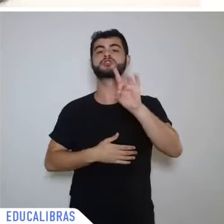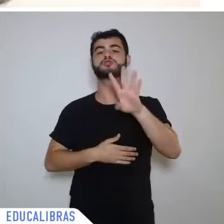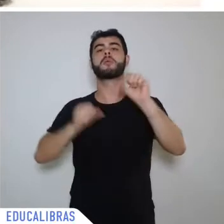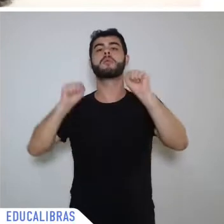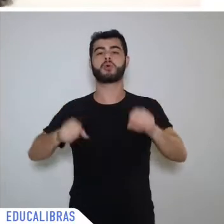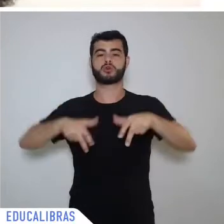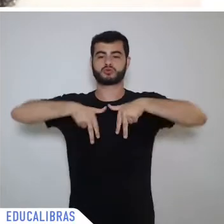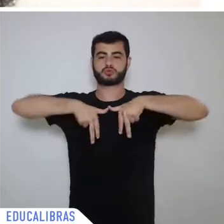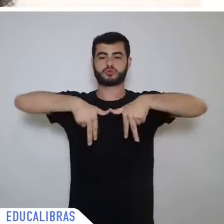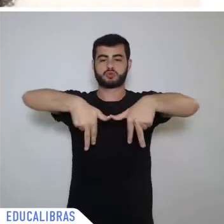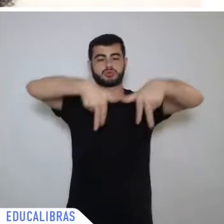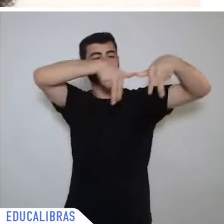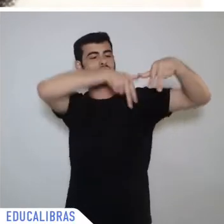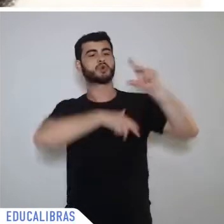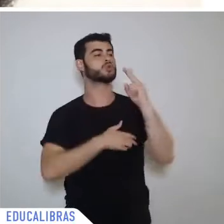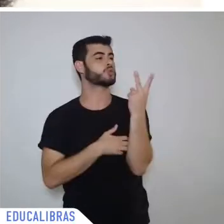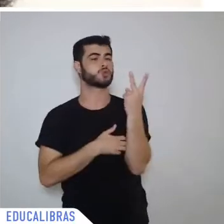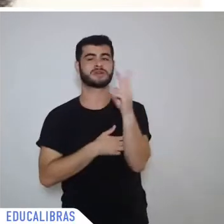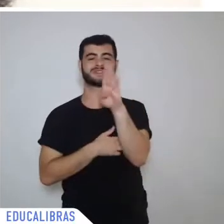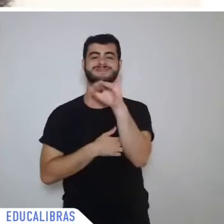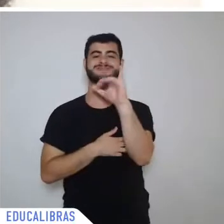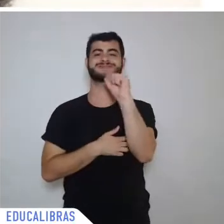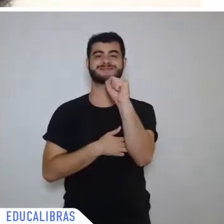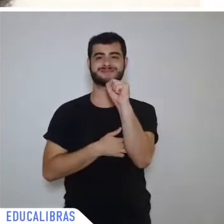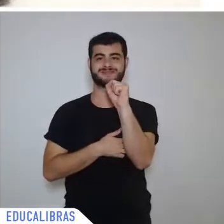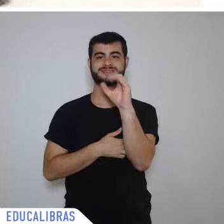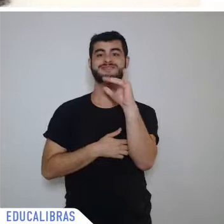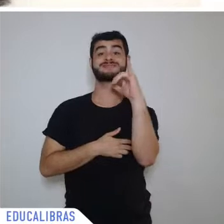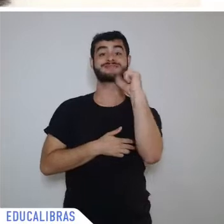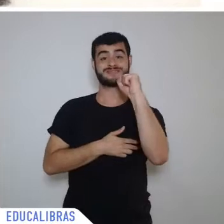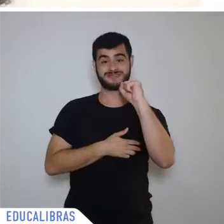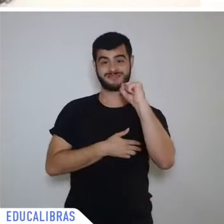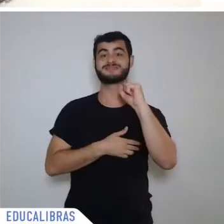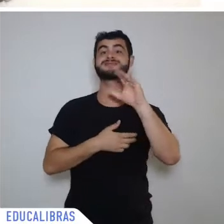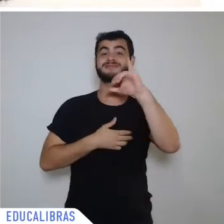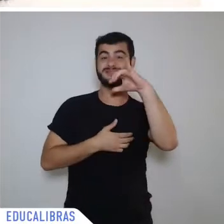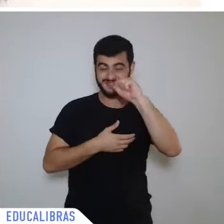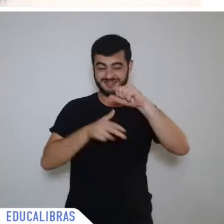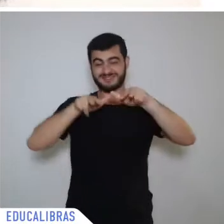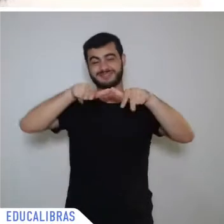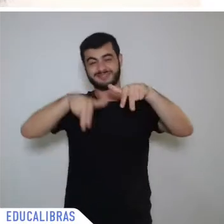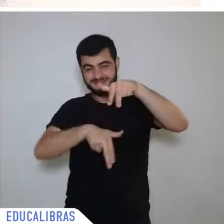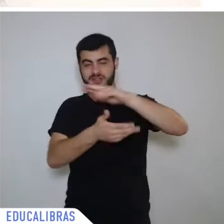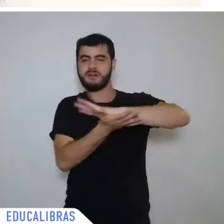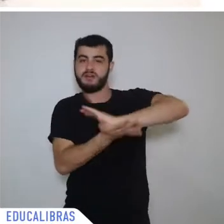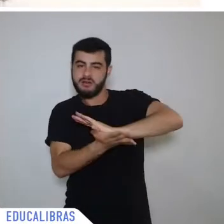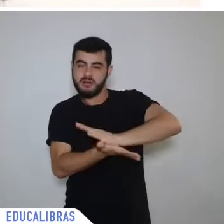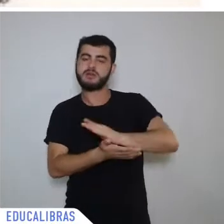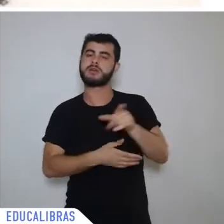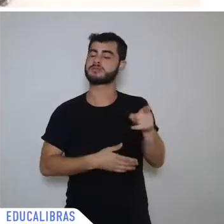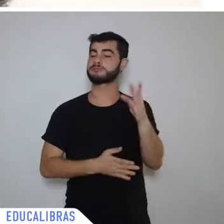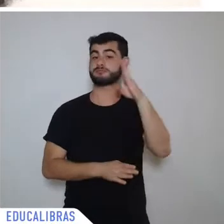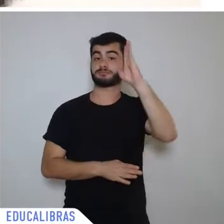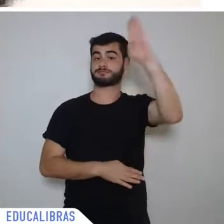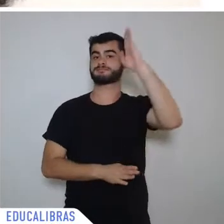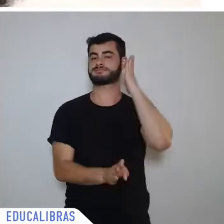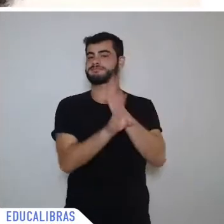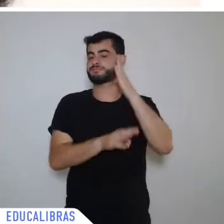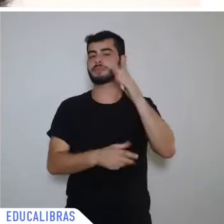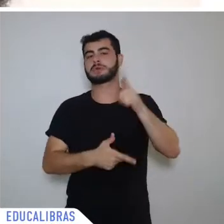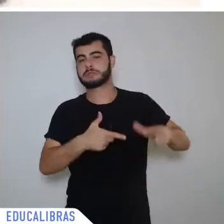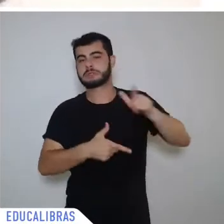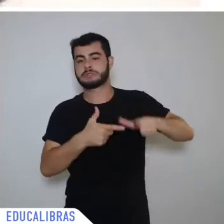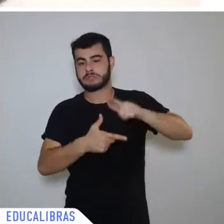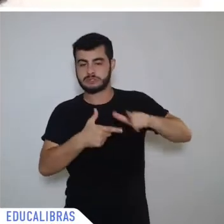cis-sexism, the idea that only the cisgender identities are valid. So it finds several